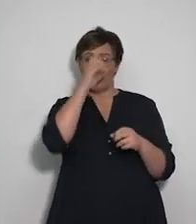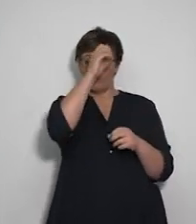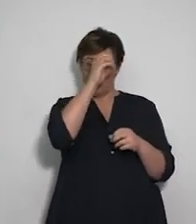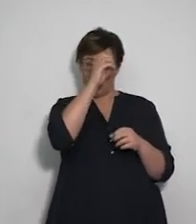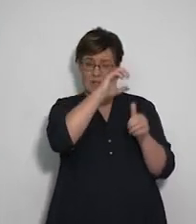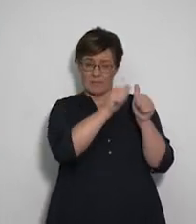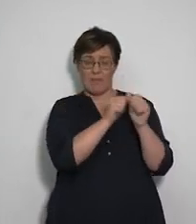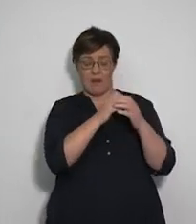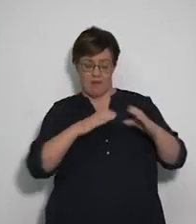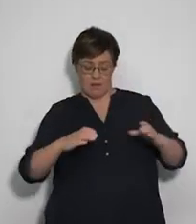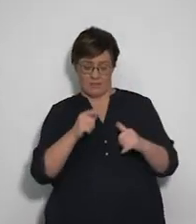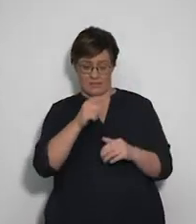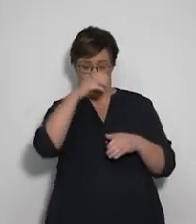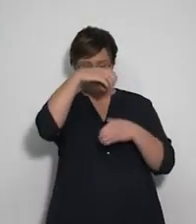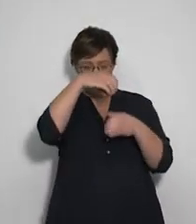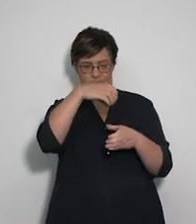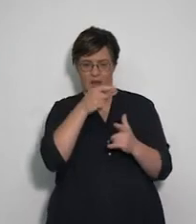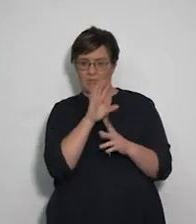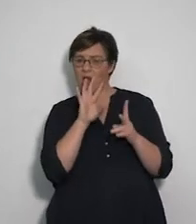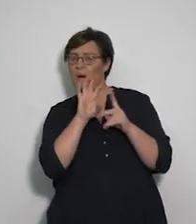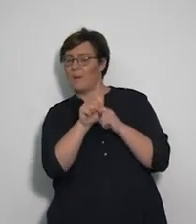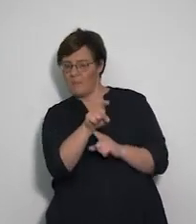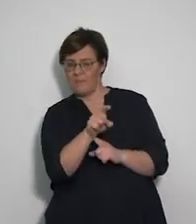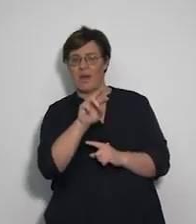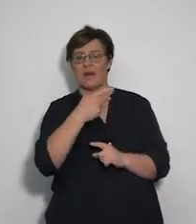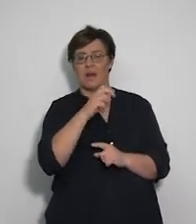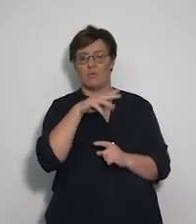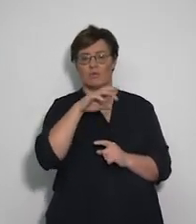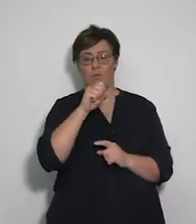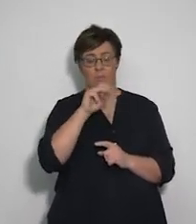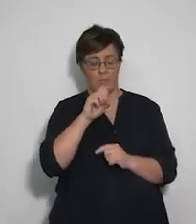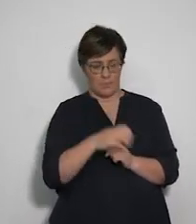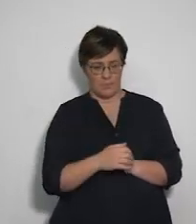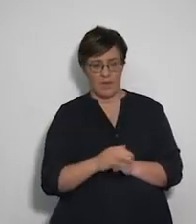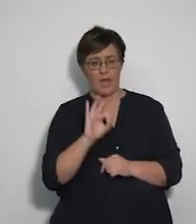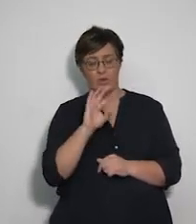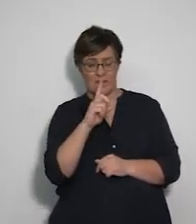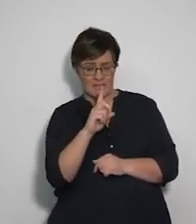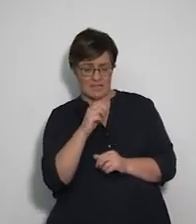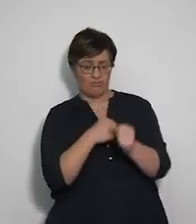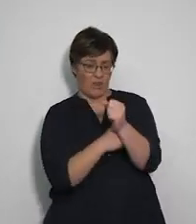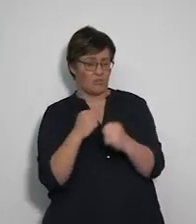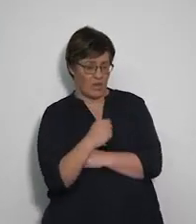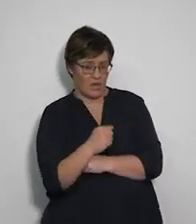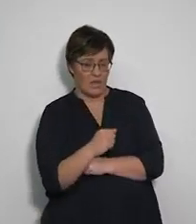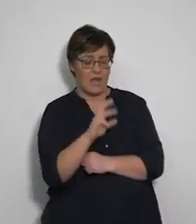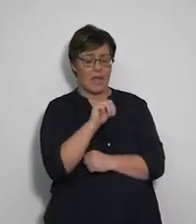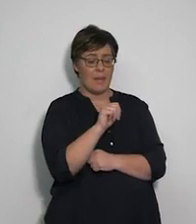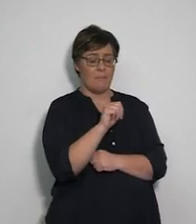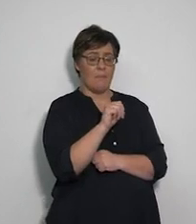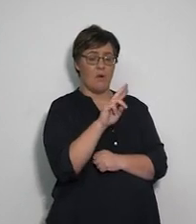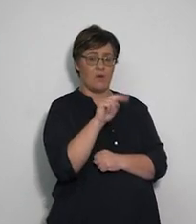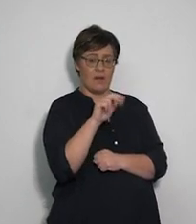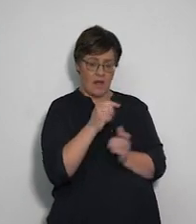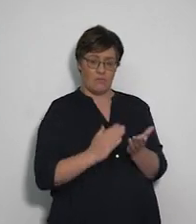subunit and a larger subunit, which is often a unique feature of these ribosomes. They're three-dimensional structures, guys, in which the mRNA